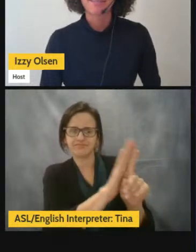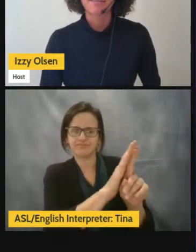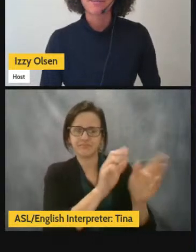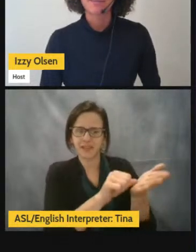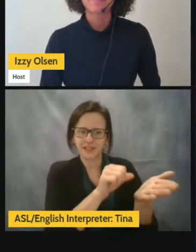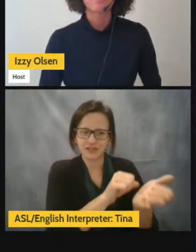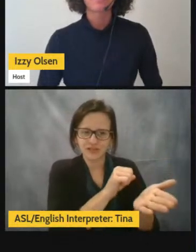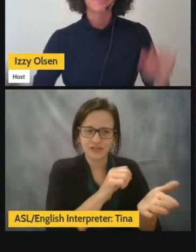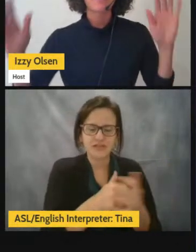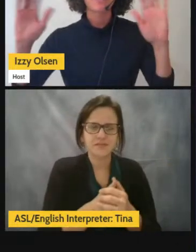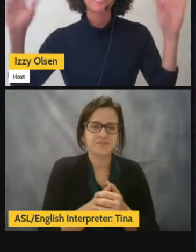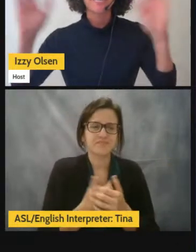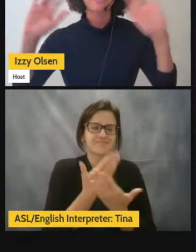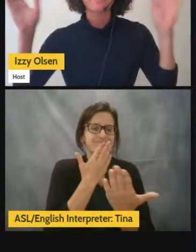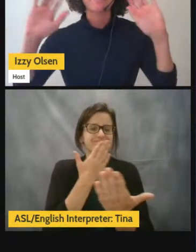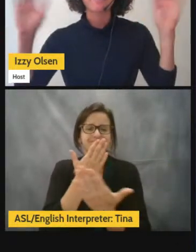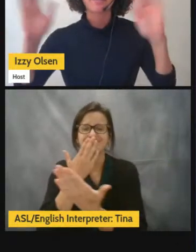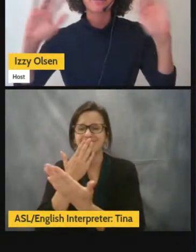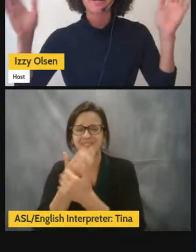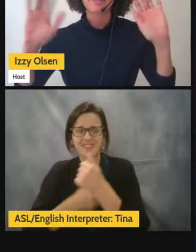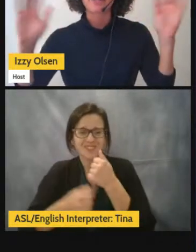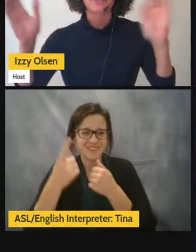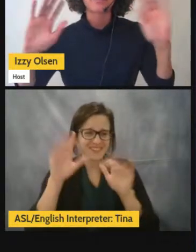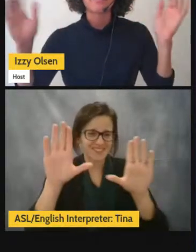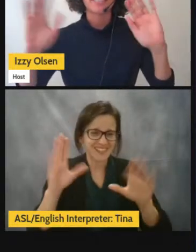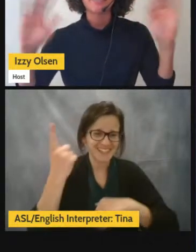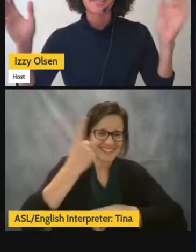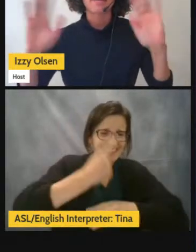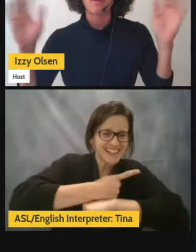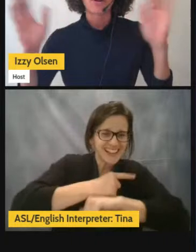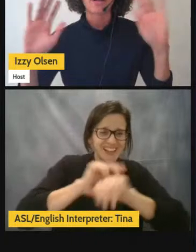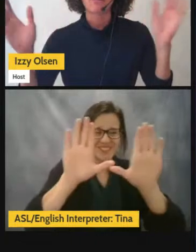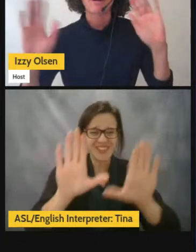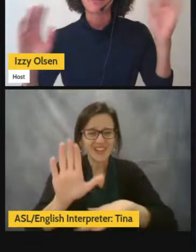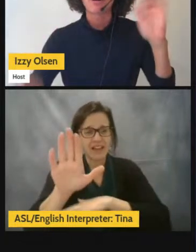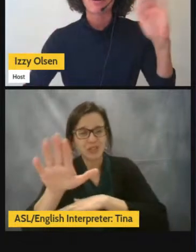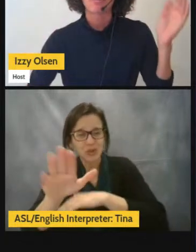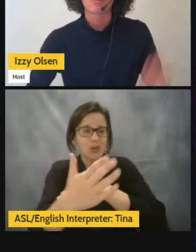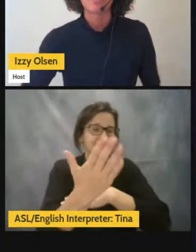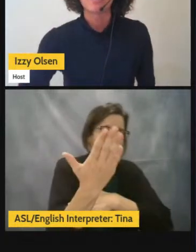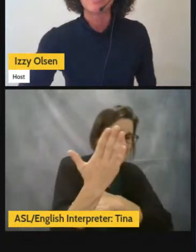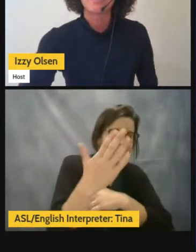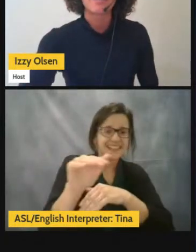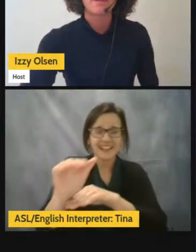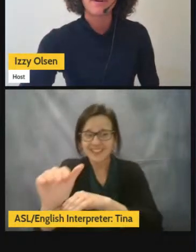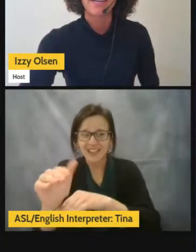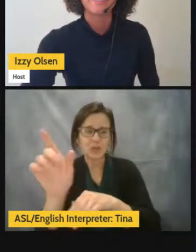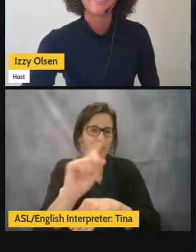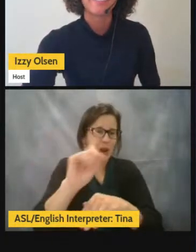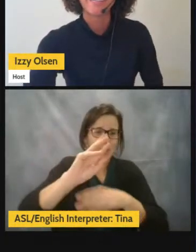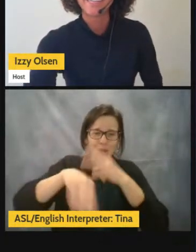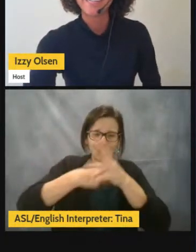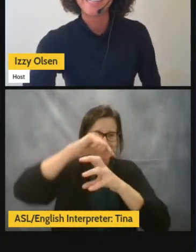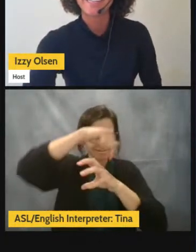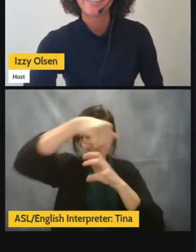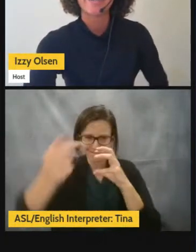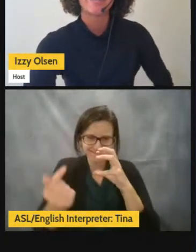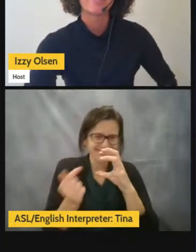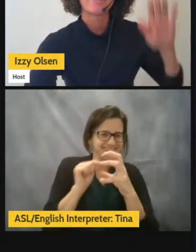it. Thank you, everyone. Have a great day. Have a great afternoon, evening, morning, wherever you are in the world. Bye-bye.